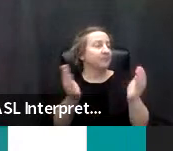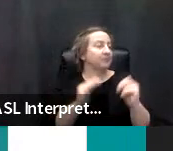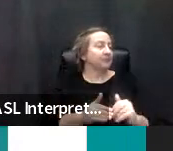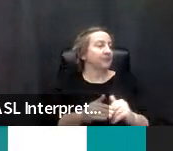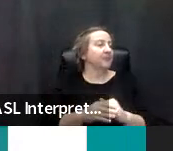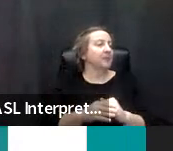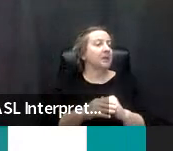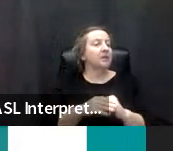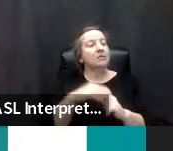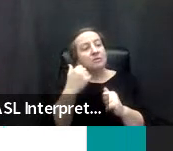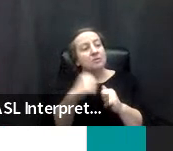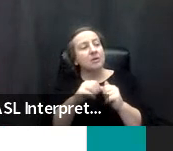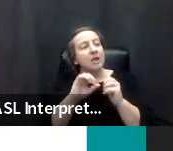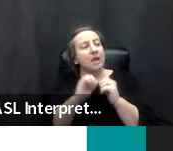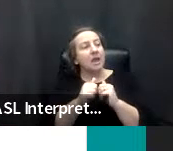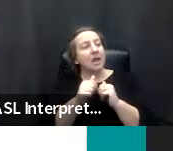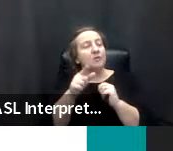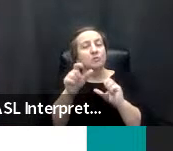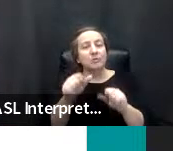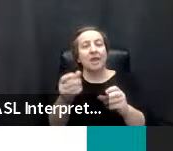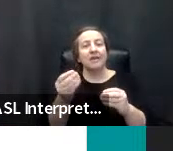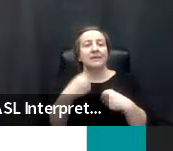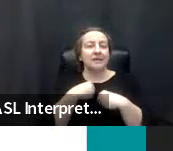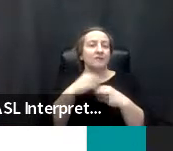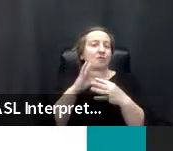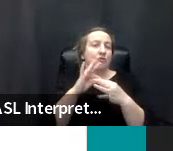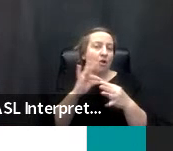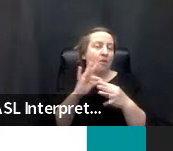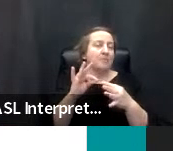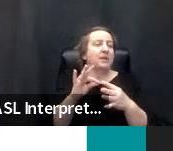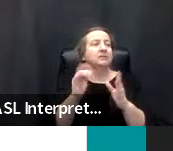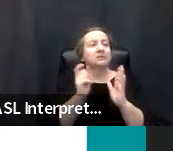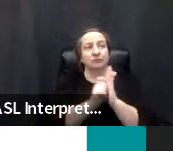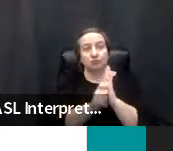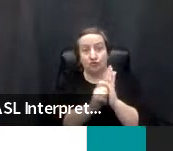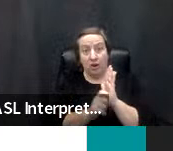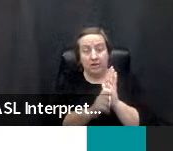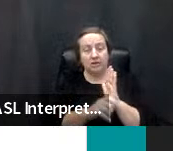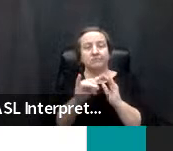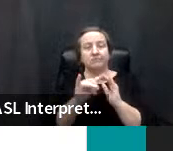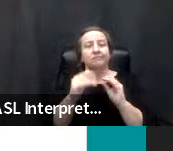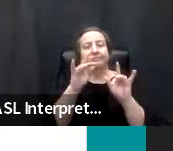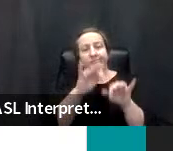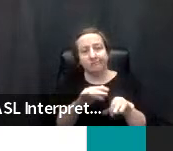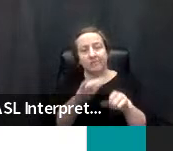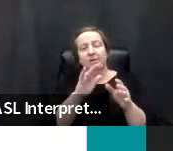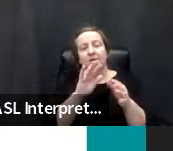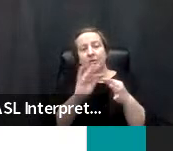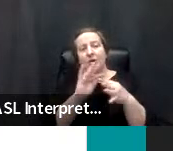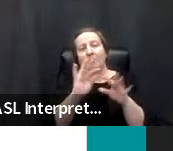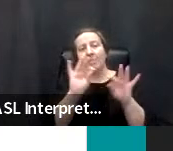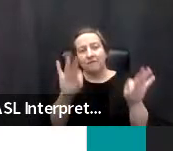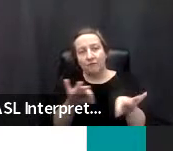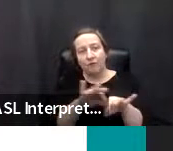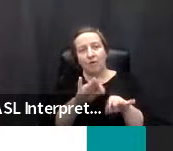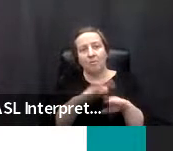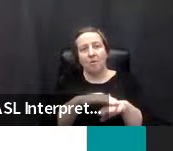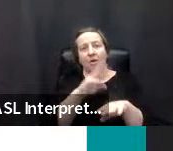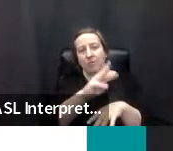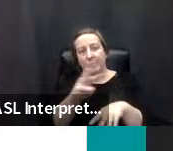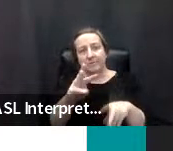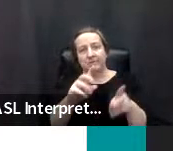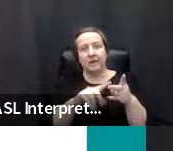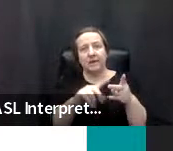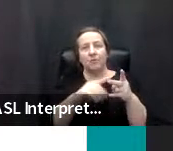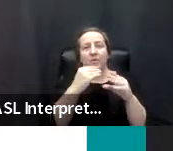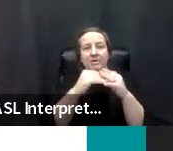just a reminder of how you can give us comment in writing. Fill out the comment form on the program website or email your comment